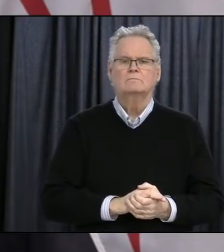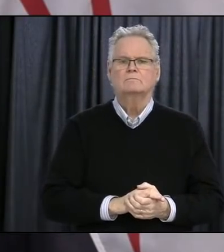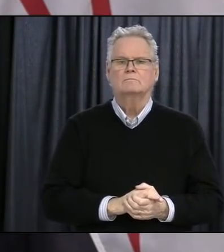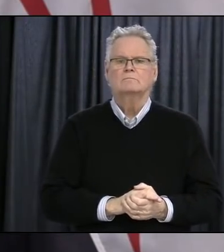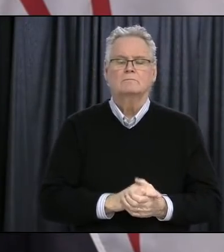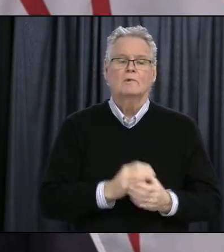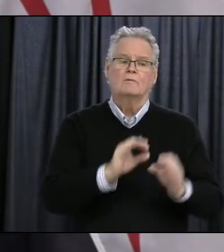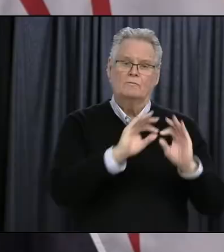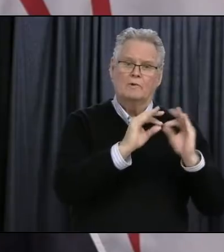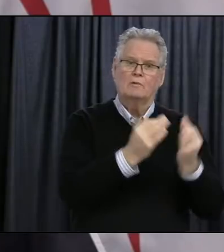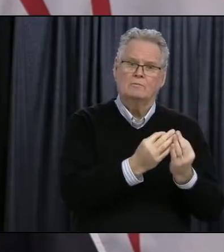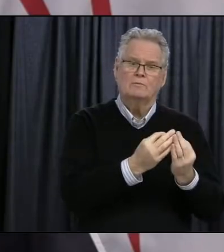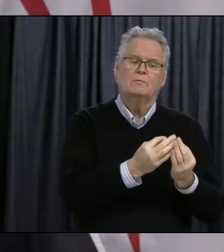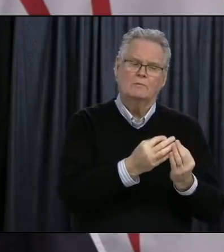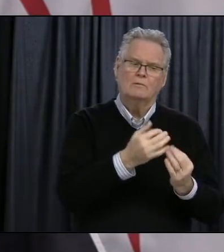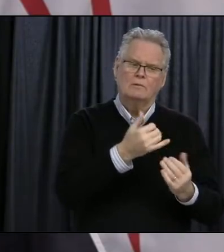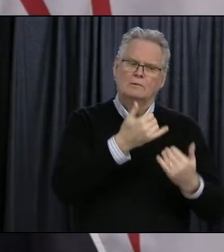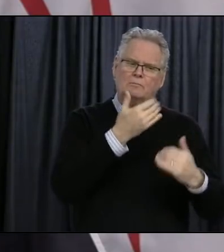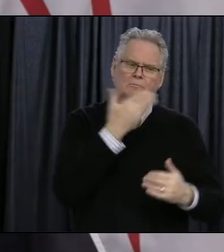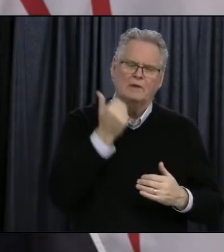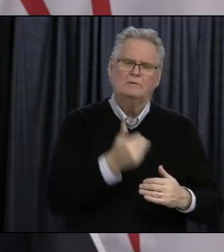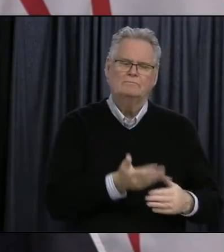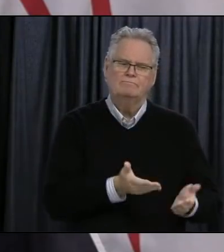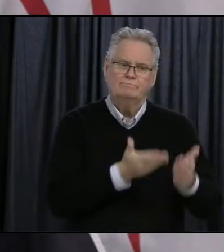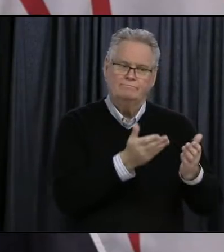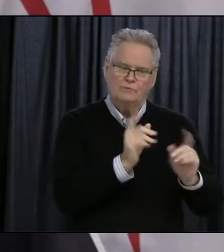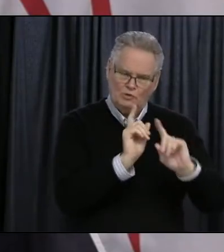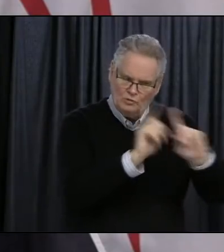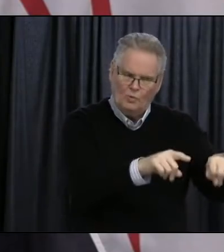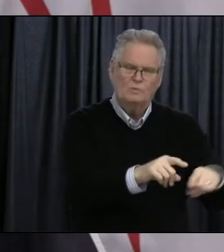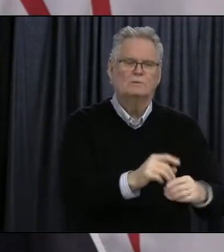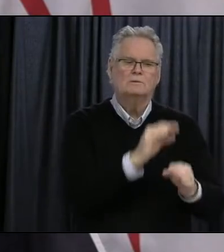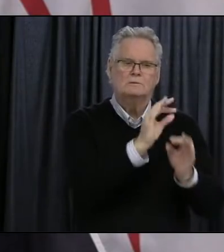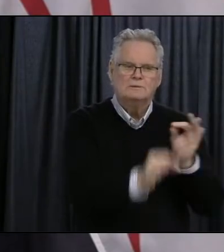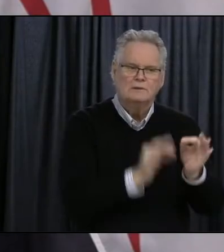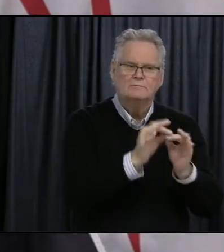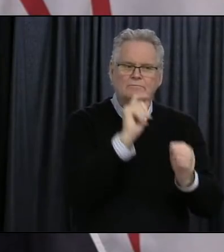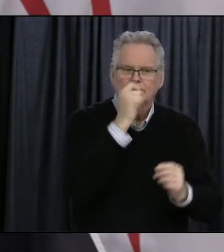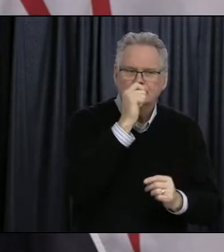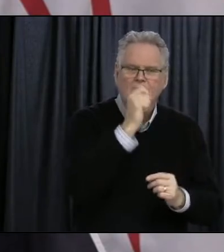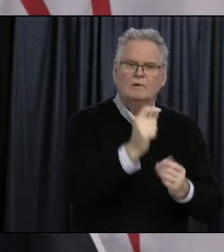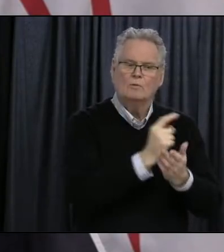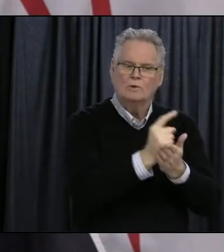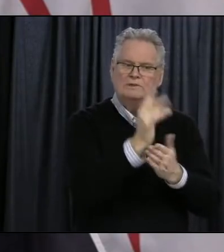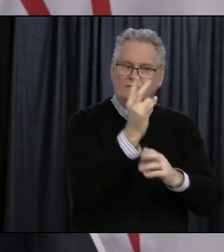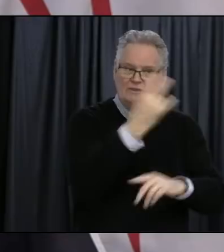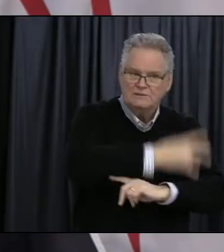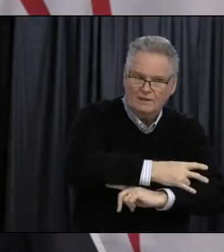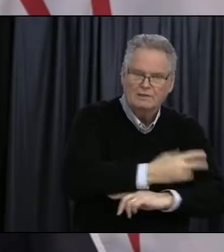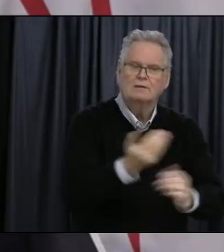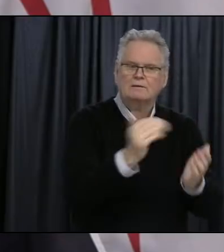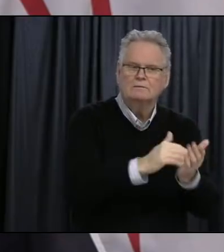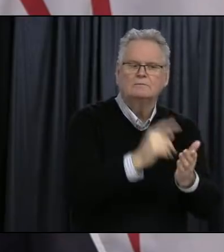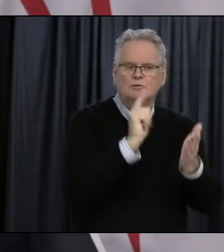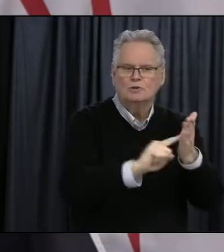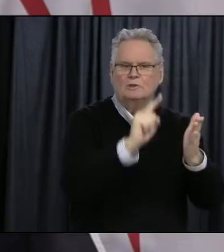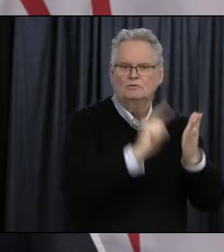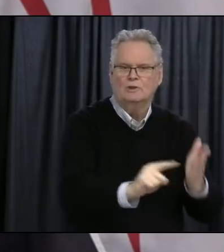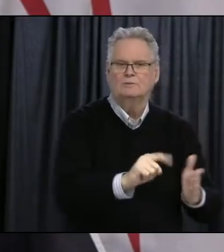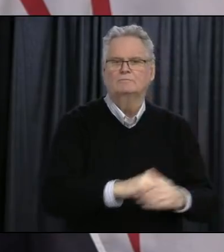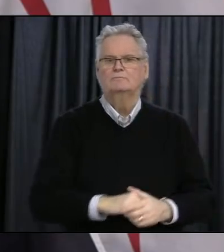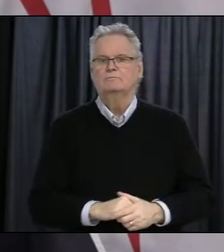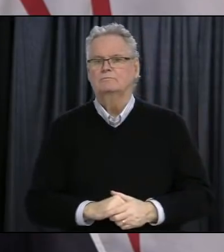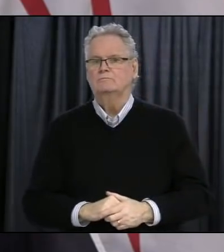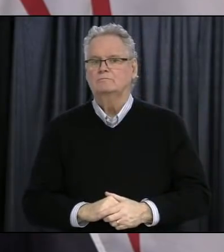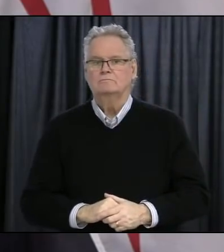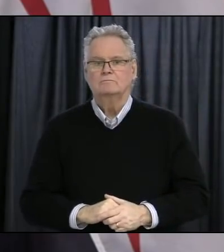can choose to self-isolate together with their family for the full 14 days, meaning no one can leave the property unless urgent medical care is